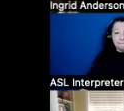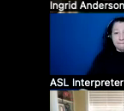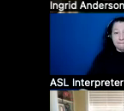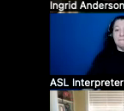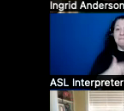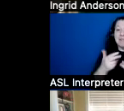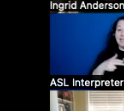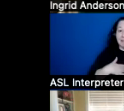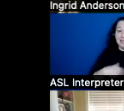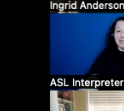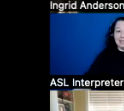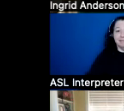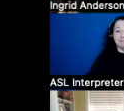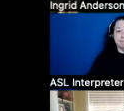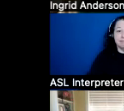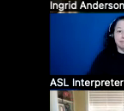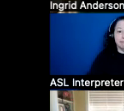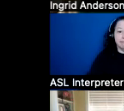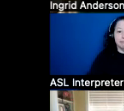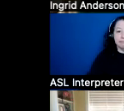Next slide, please.